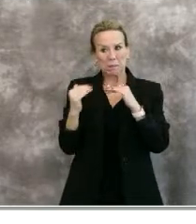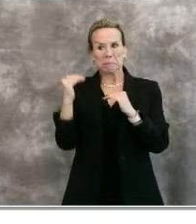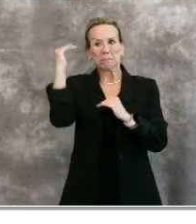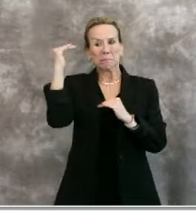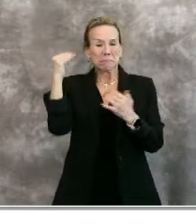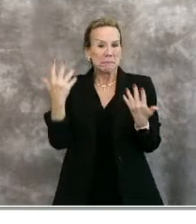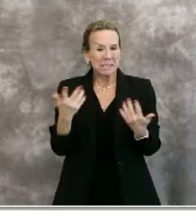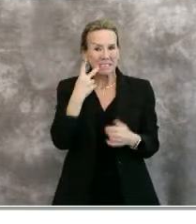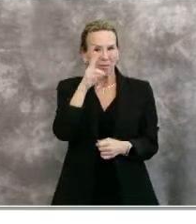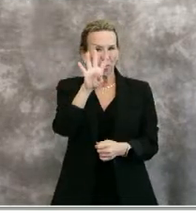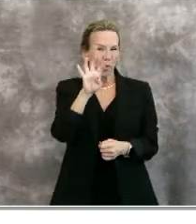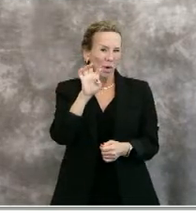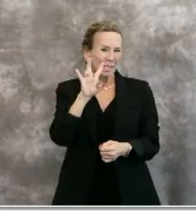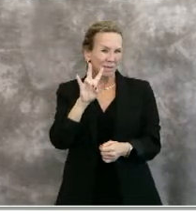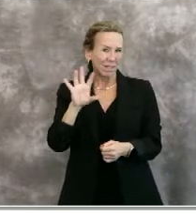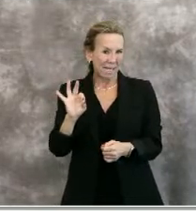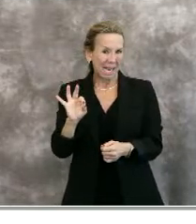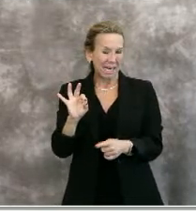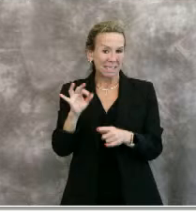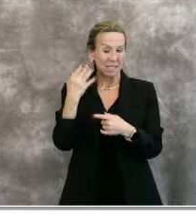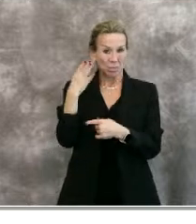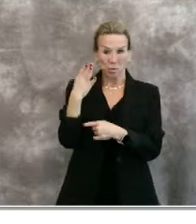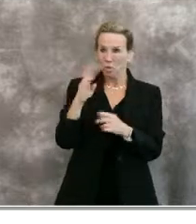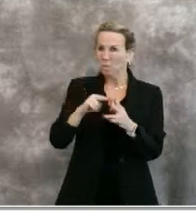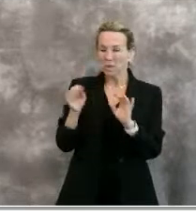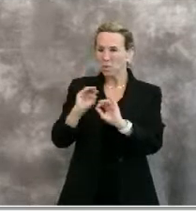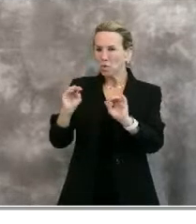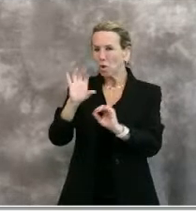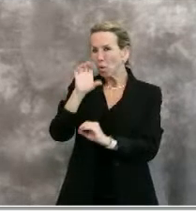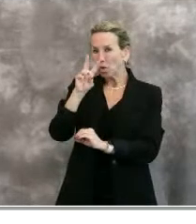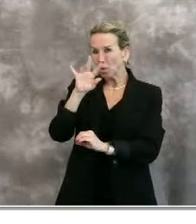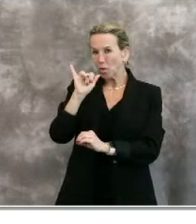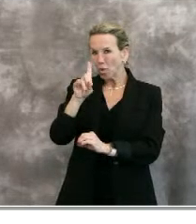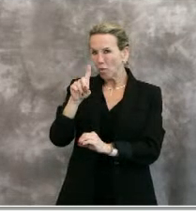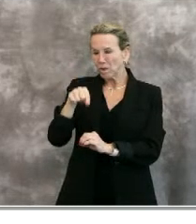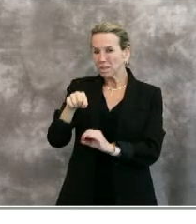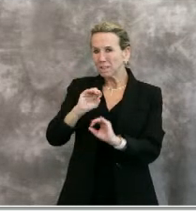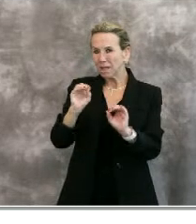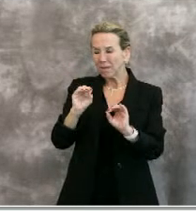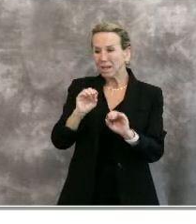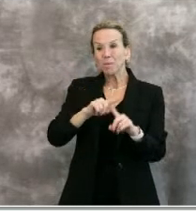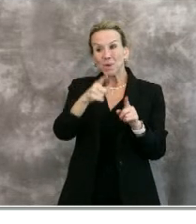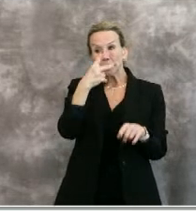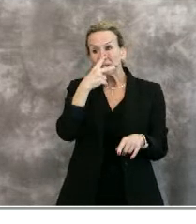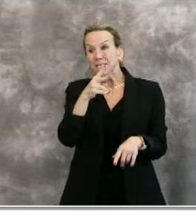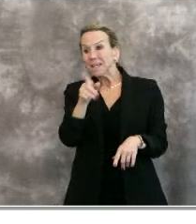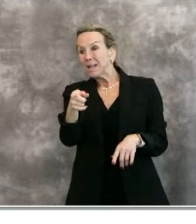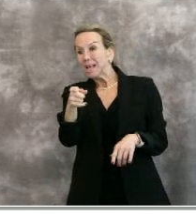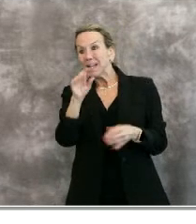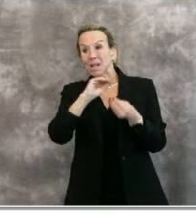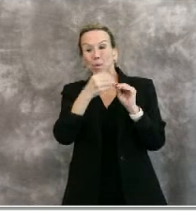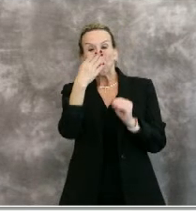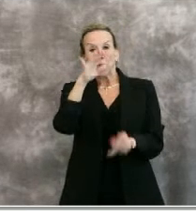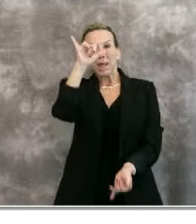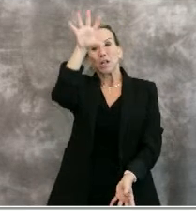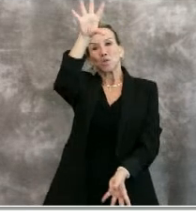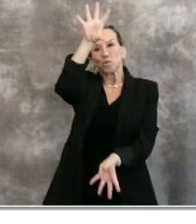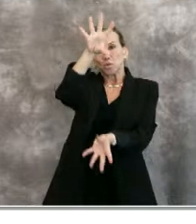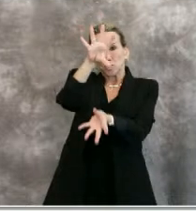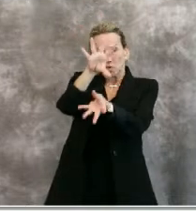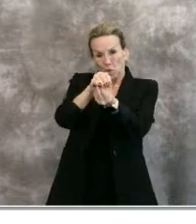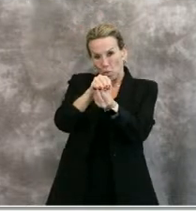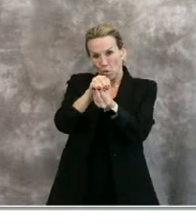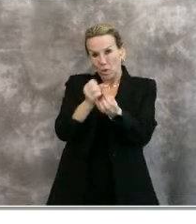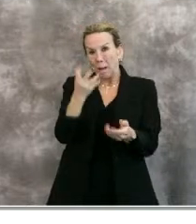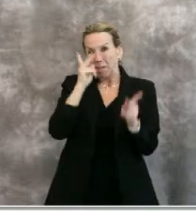bit, 479. In the next chart, you can see where that 479 is relative to the total hospital census, the total hospital